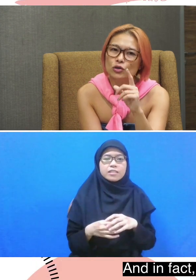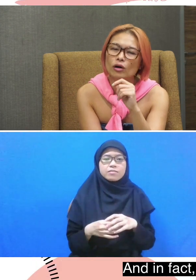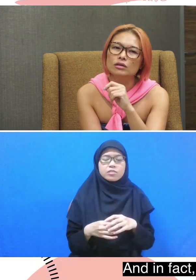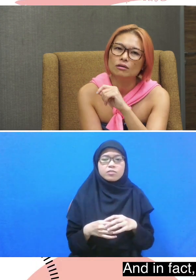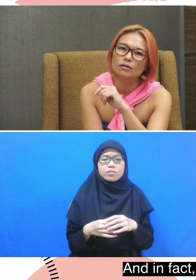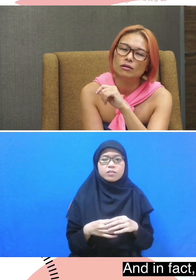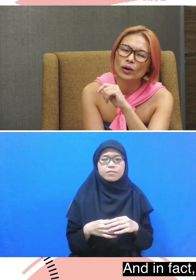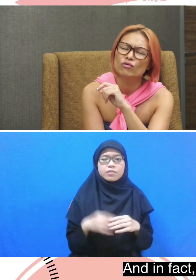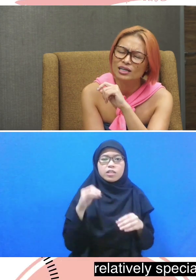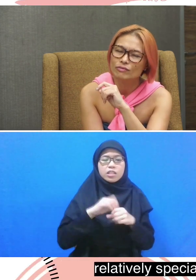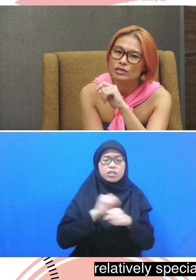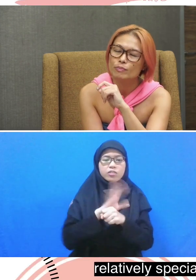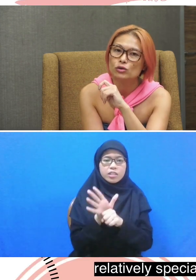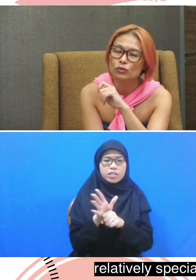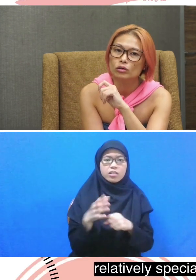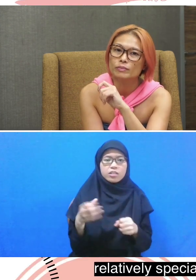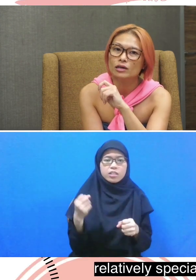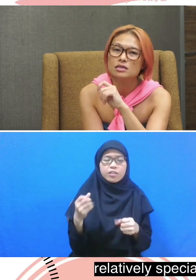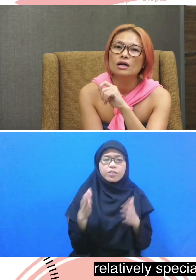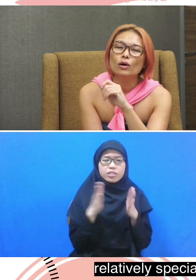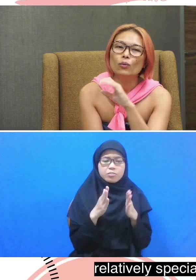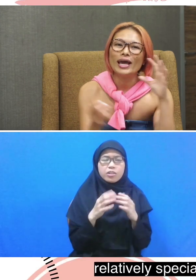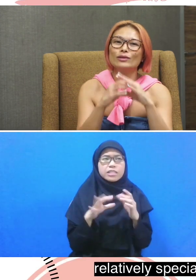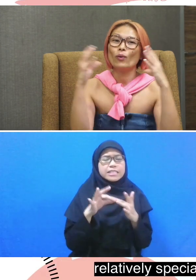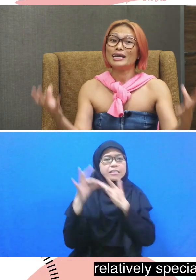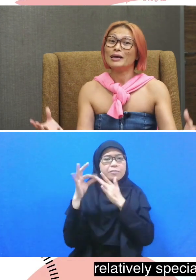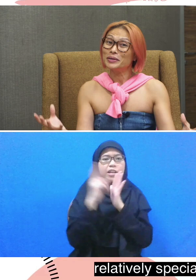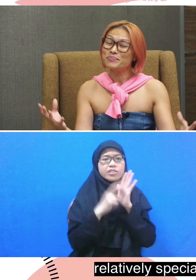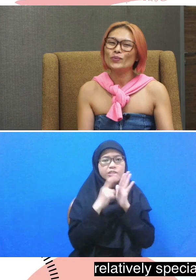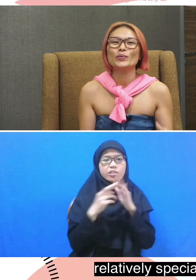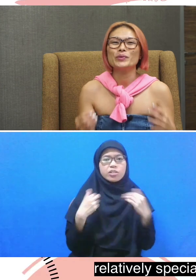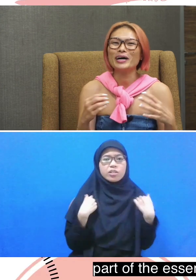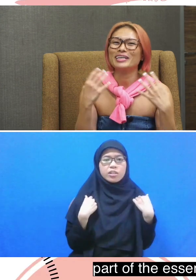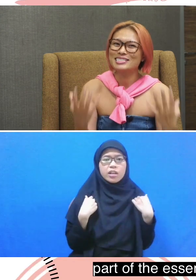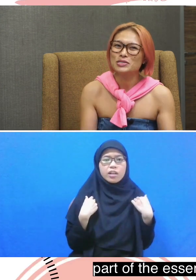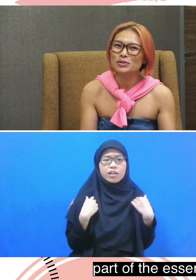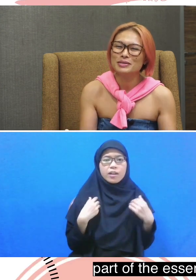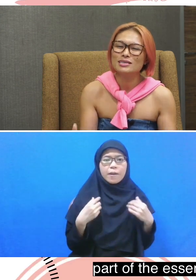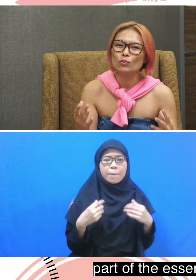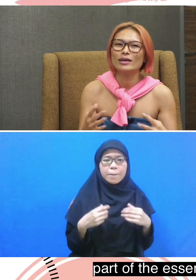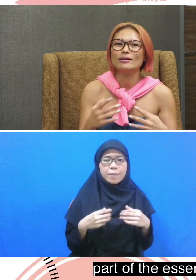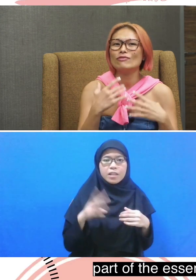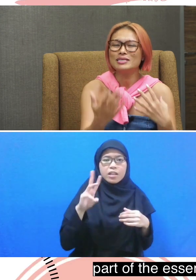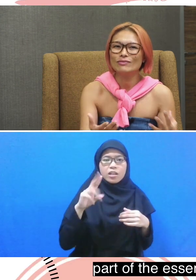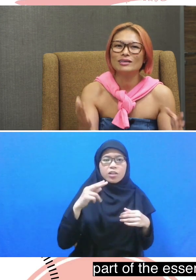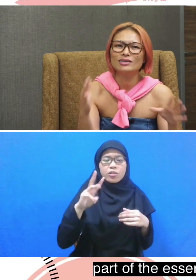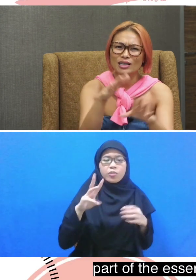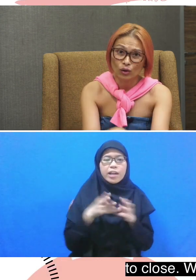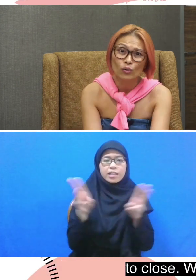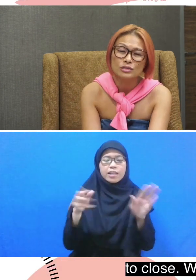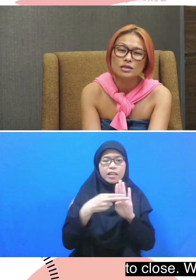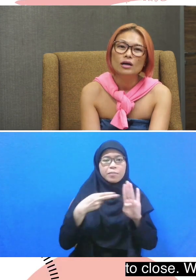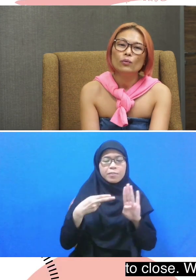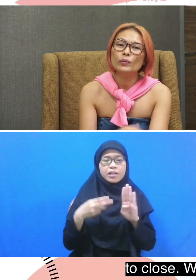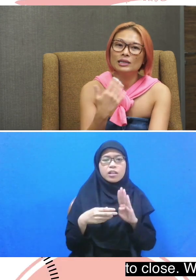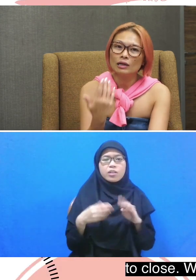even took on quite a relatively special role, because we had the white label. We were part of the essential business. When family service centres had to